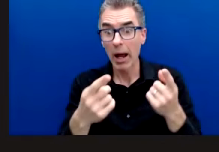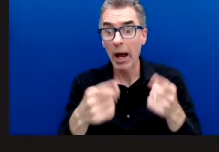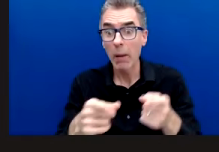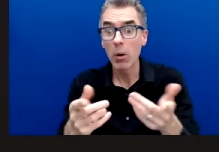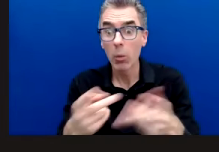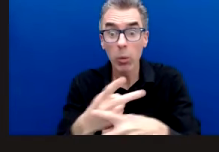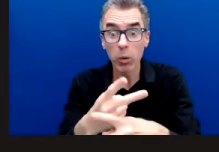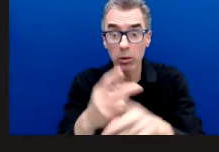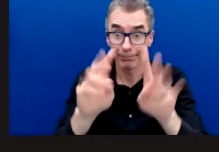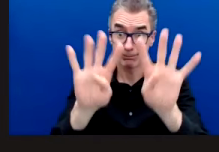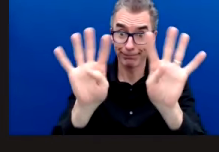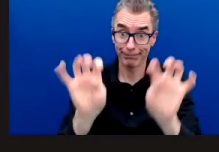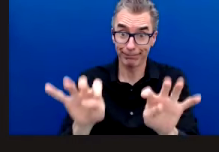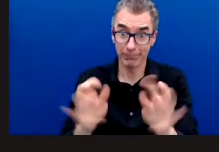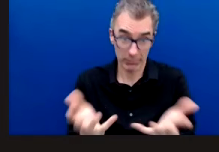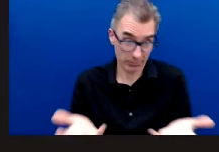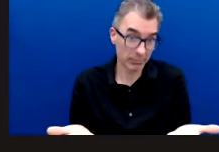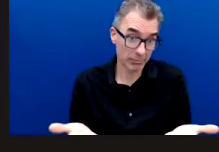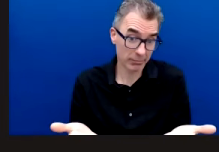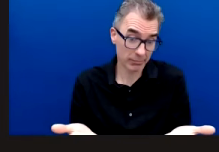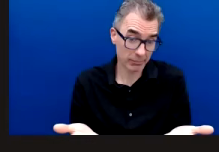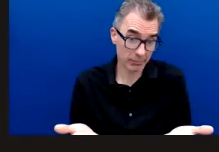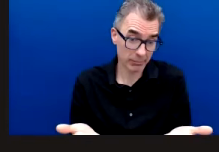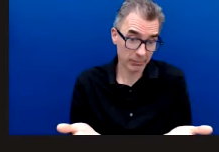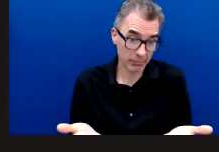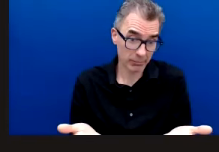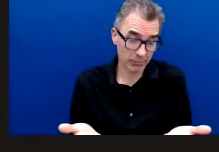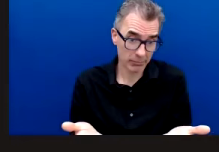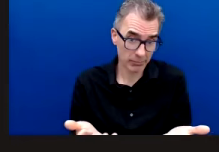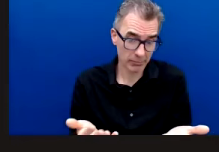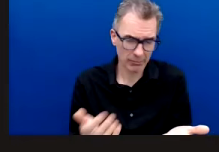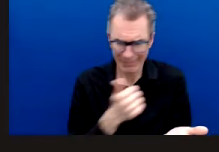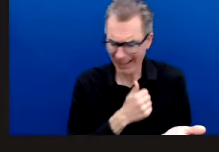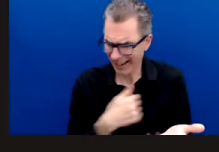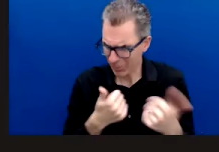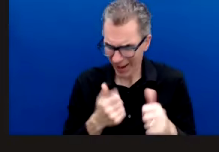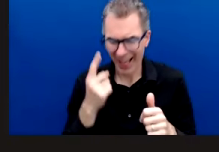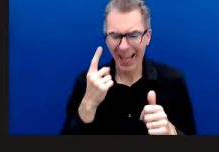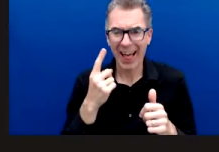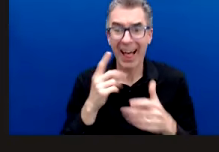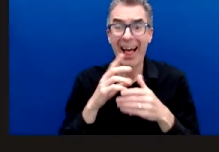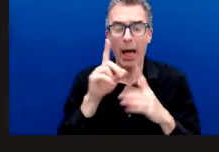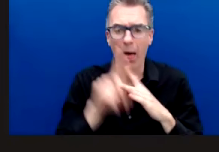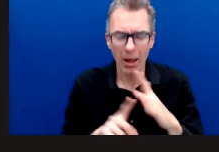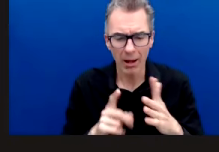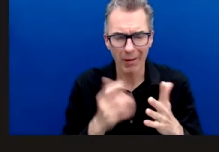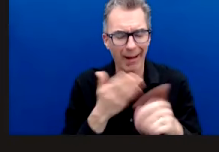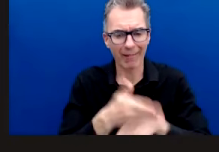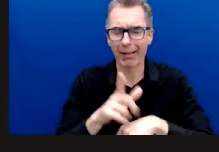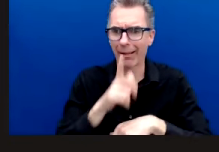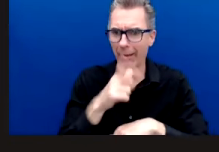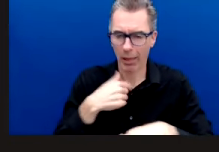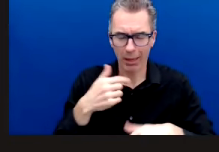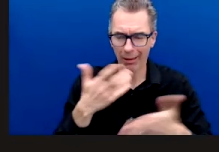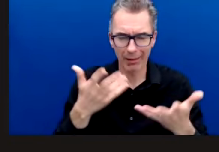only is the student that, sorry, I cannot speak because it was after lunch. So we don't know, you know, if